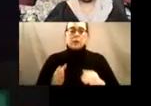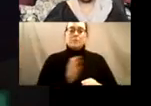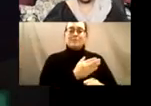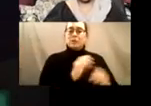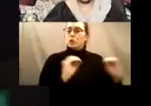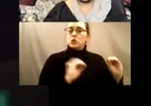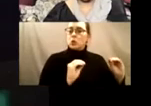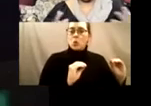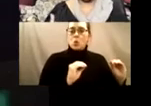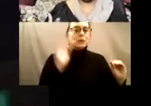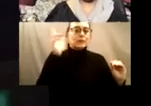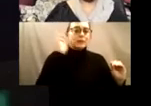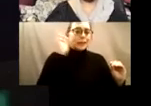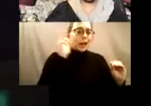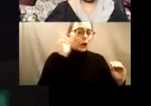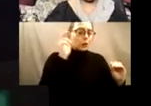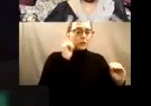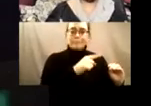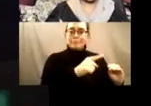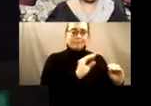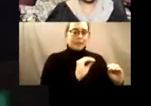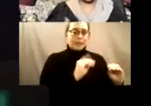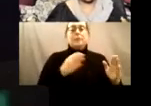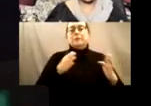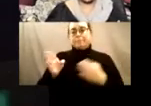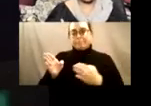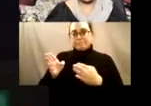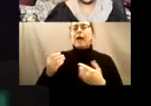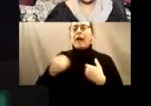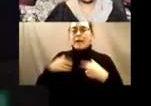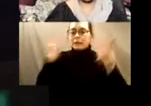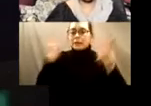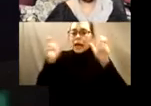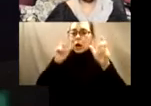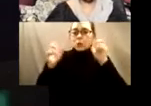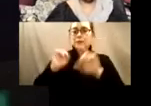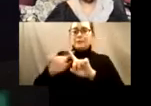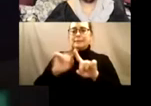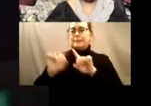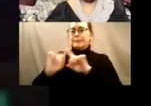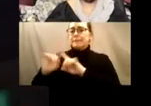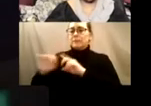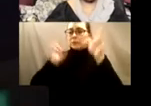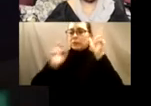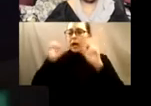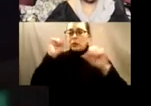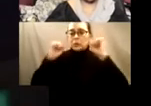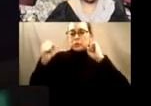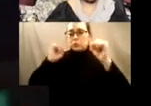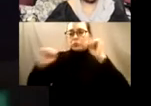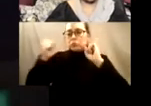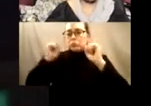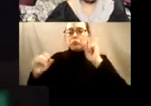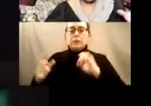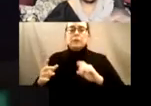and the film on the right has a lot of sound, a lot of different kinds of textures of sound. And I wanted